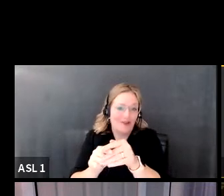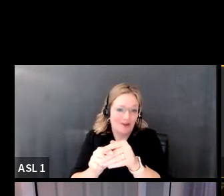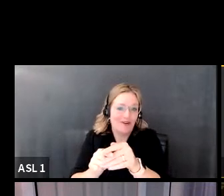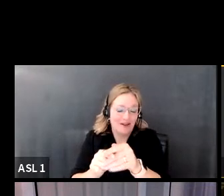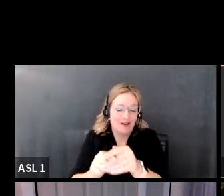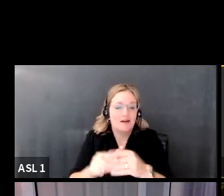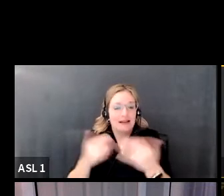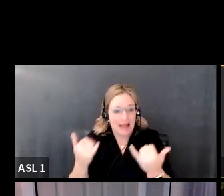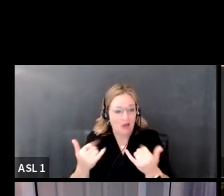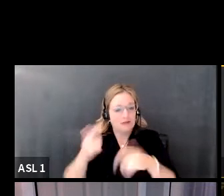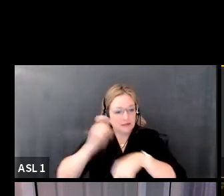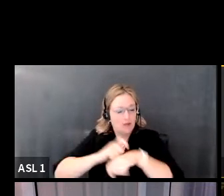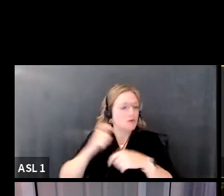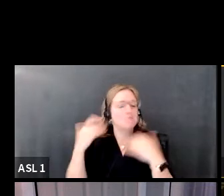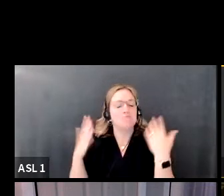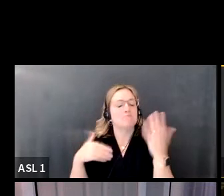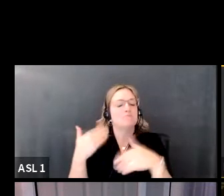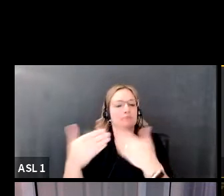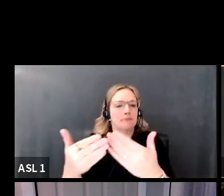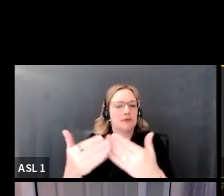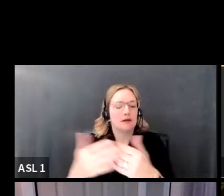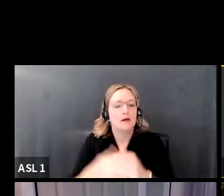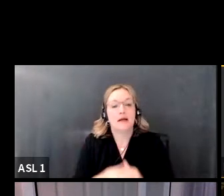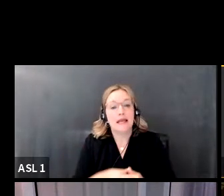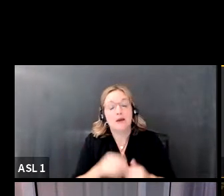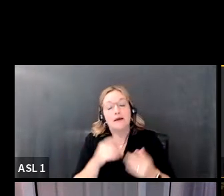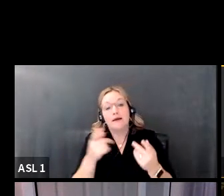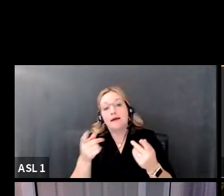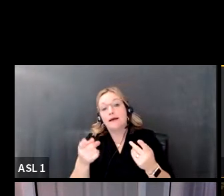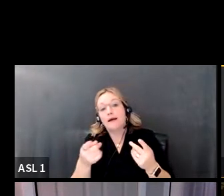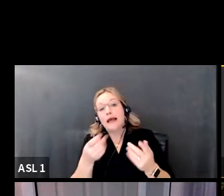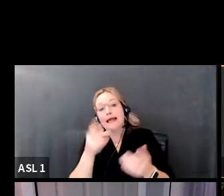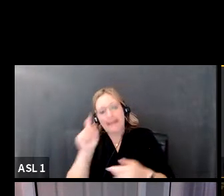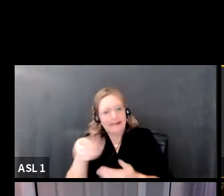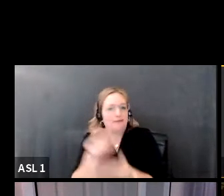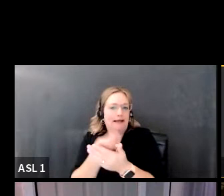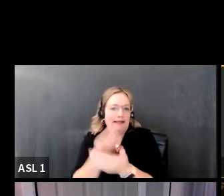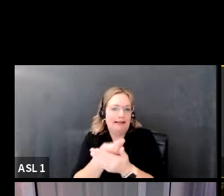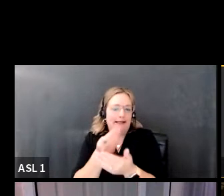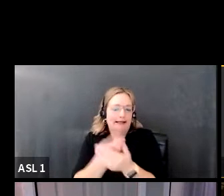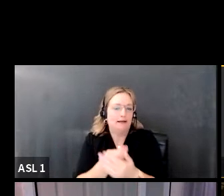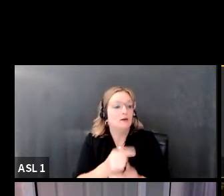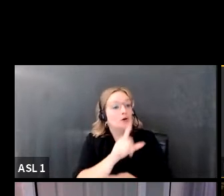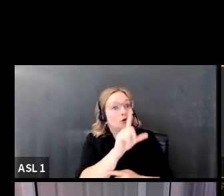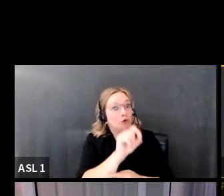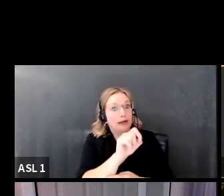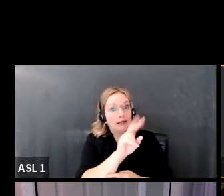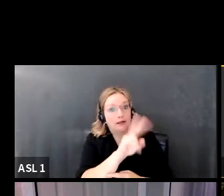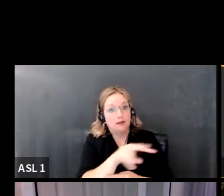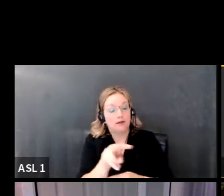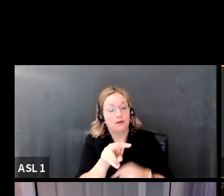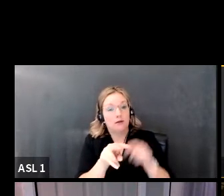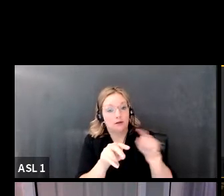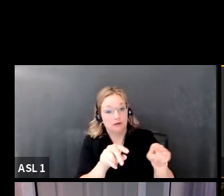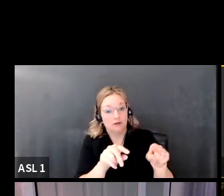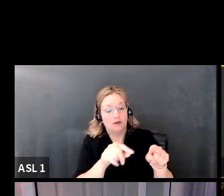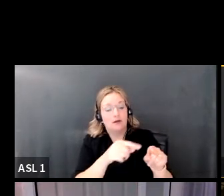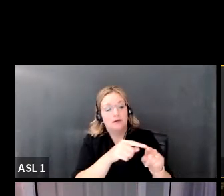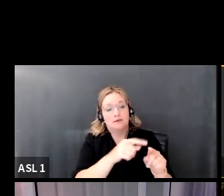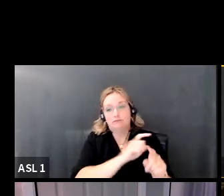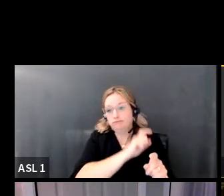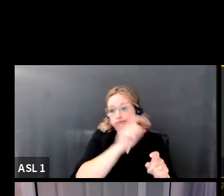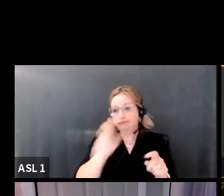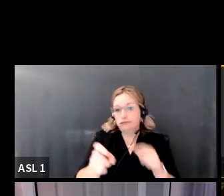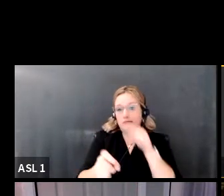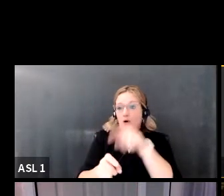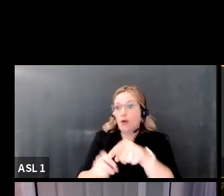expedite that work that will not happen unless there is funding attached with a 22 budget priority that says city manager you're tasked with this you need